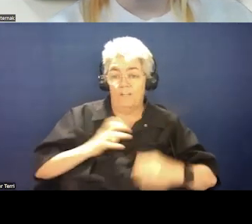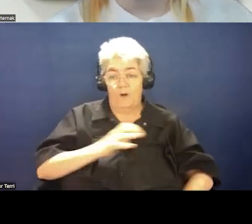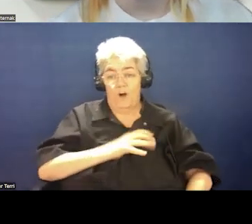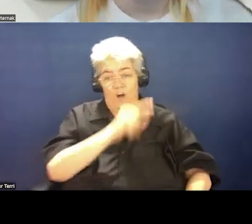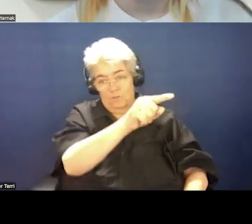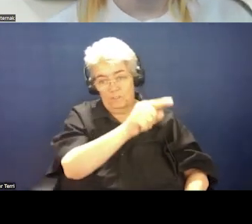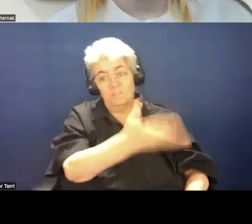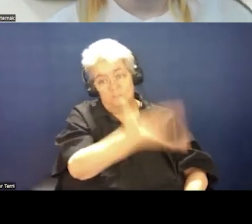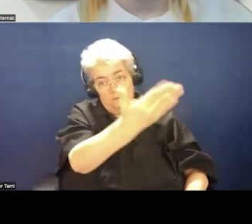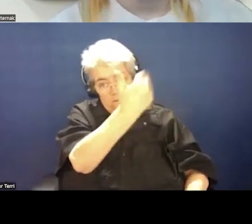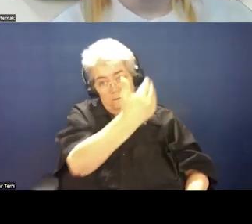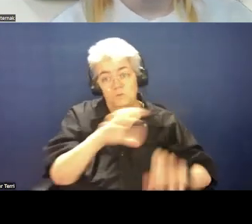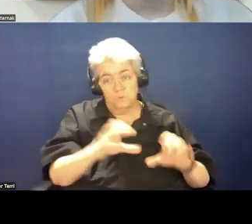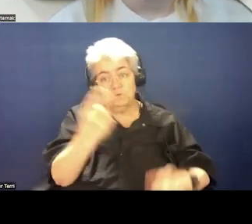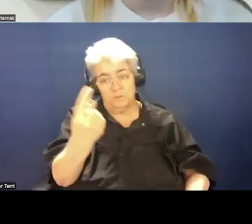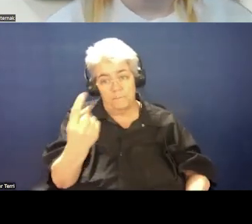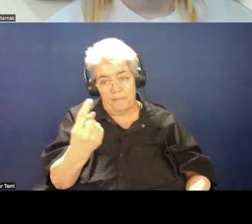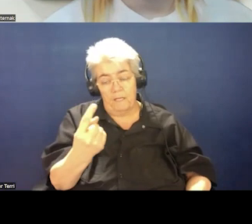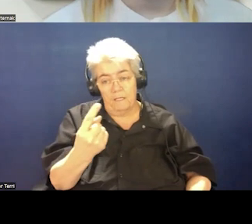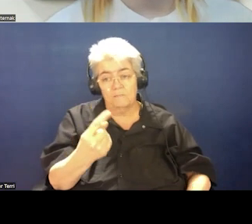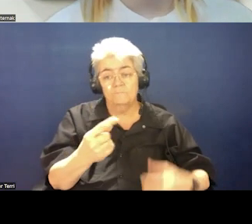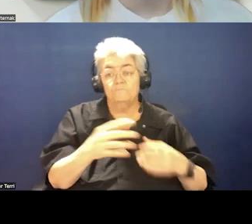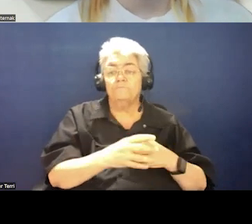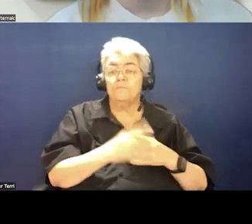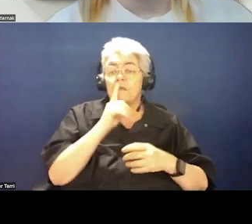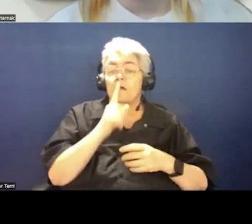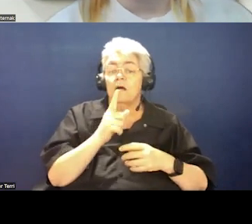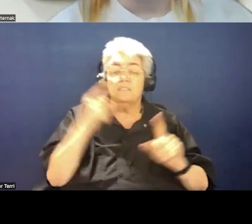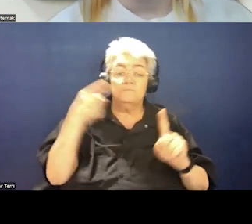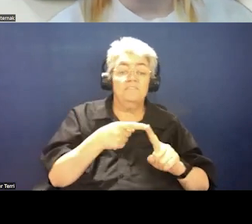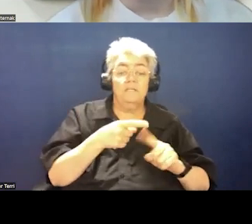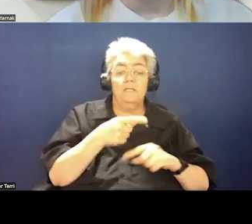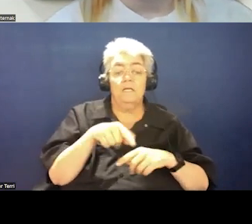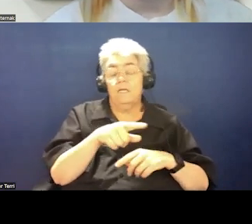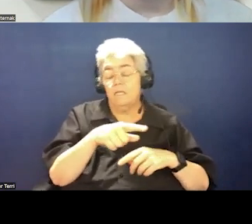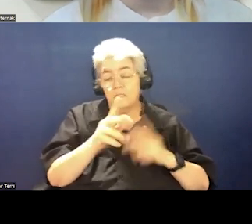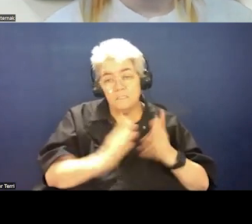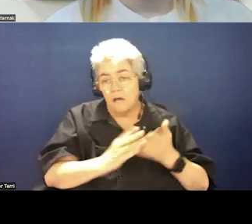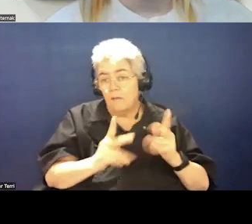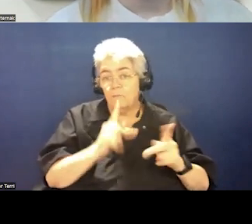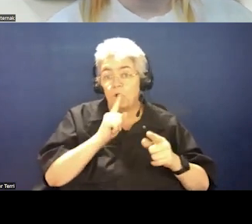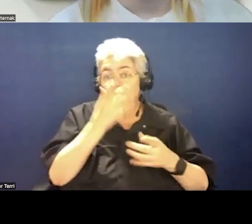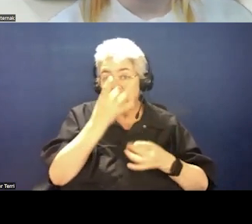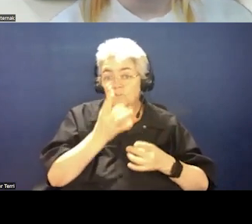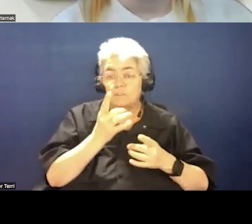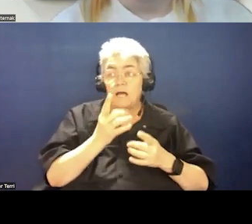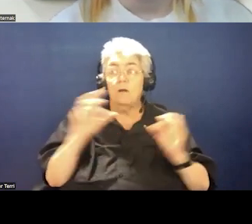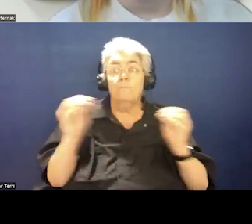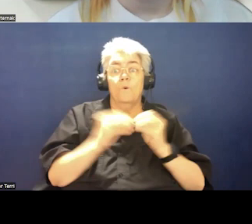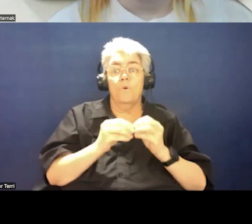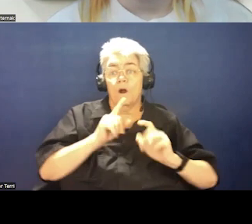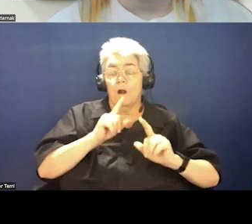around mental health. Specifically, there's been interest and really high polling numbers around